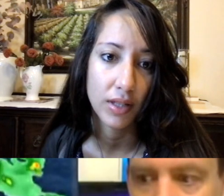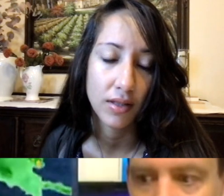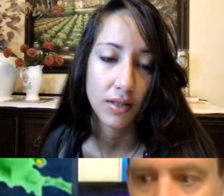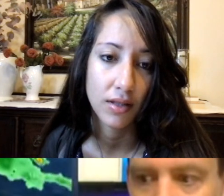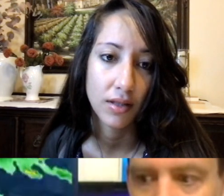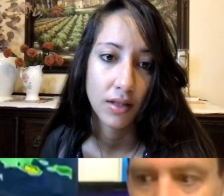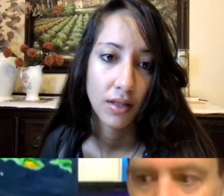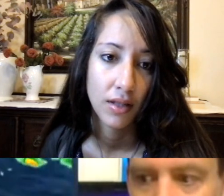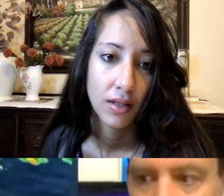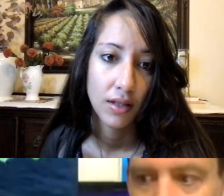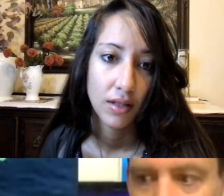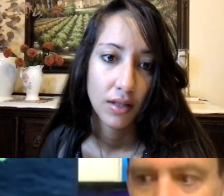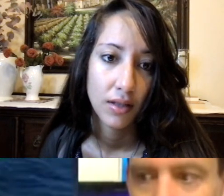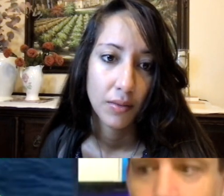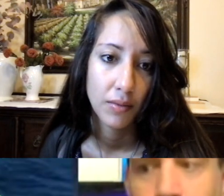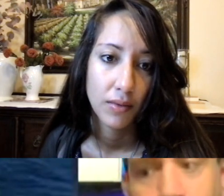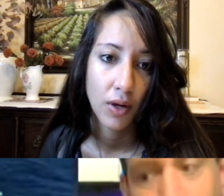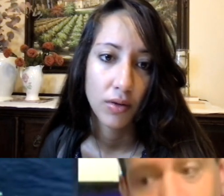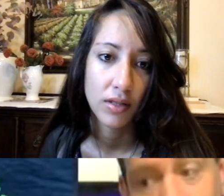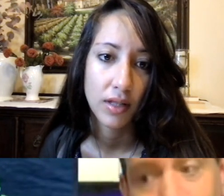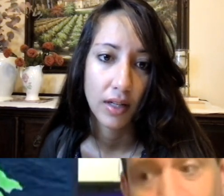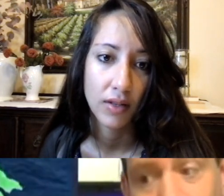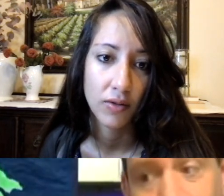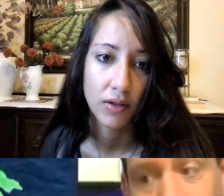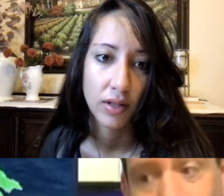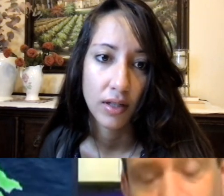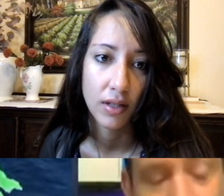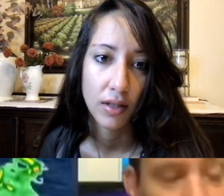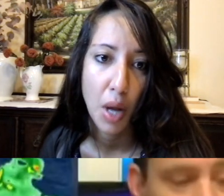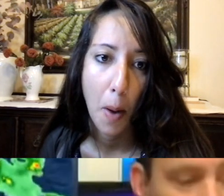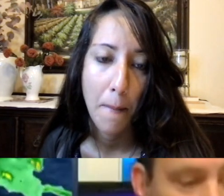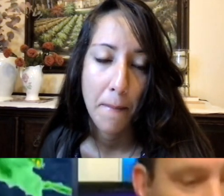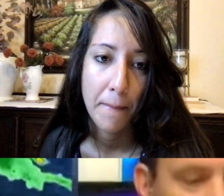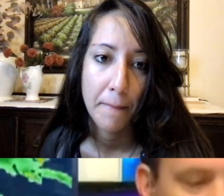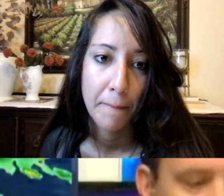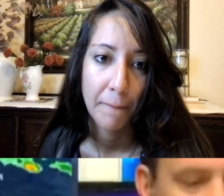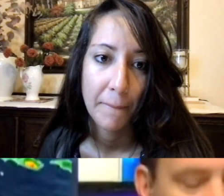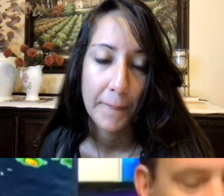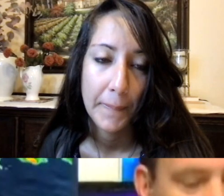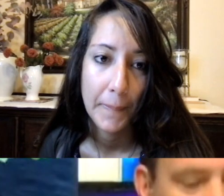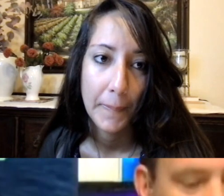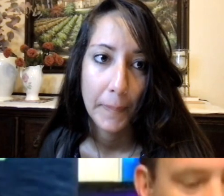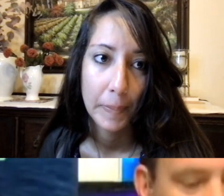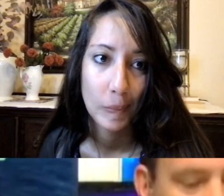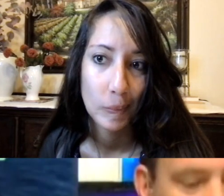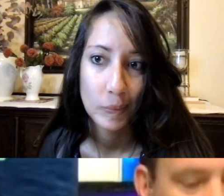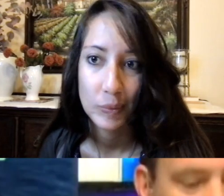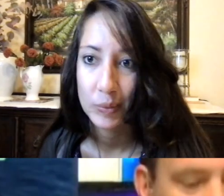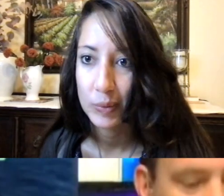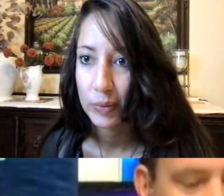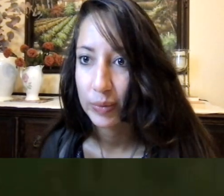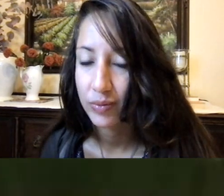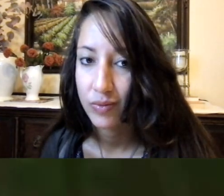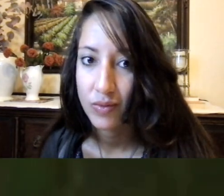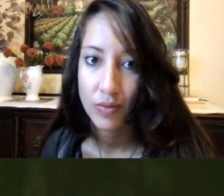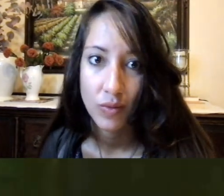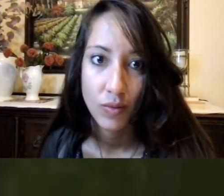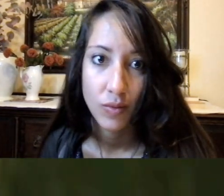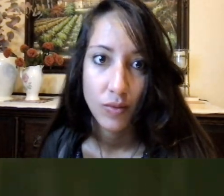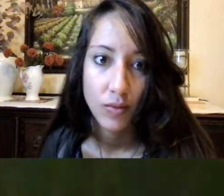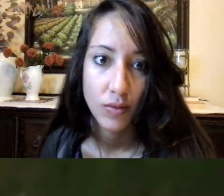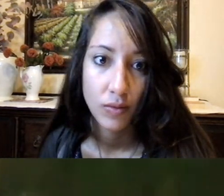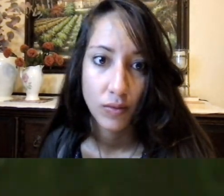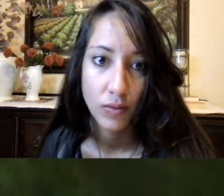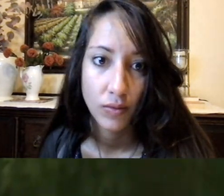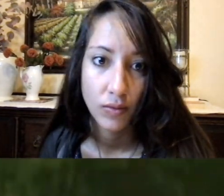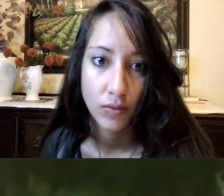the western about Gainesville and the University of coastline Florida. Of Florida. Young students there. So this is